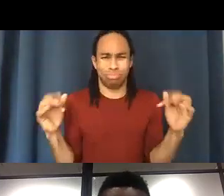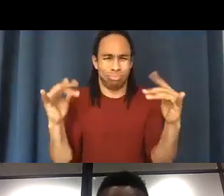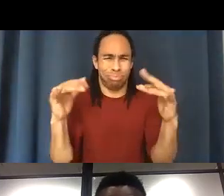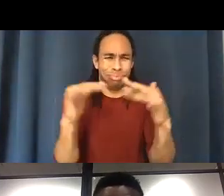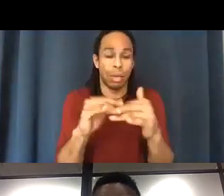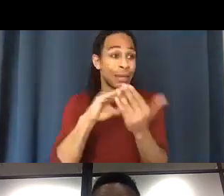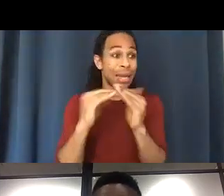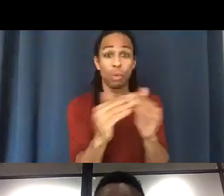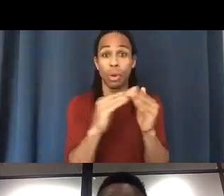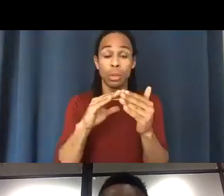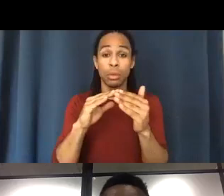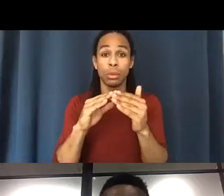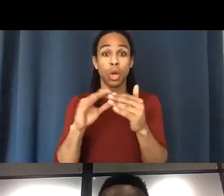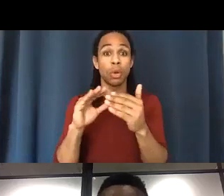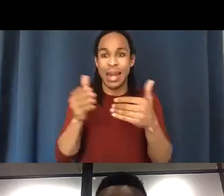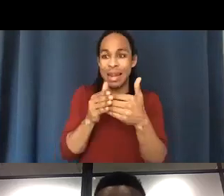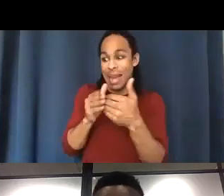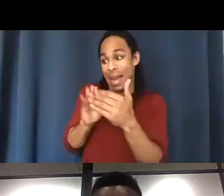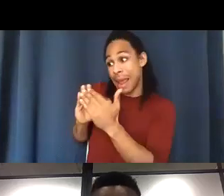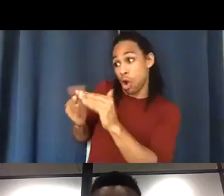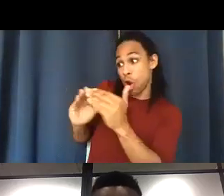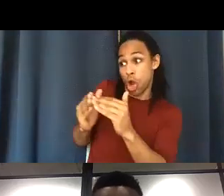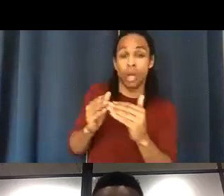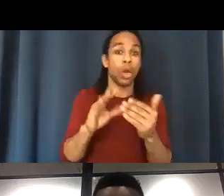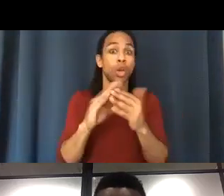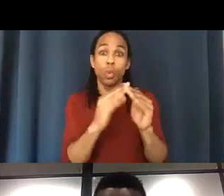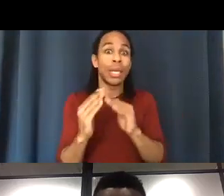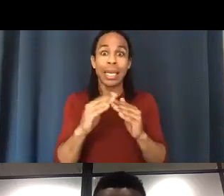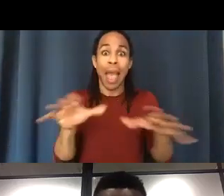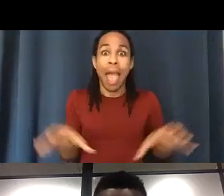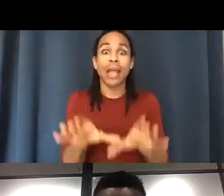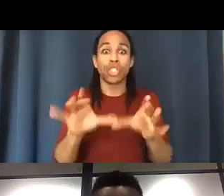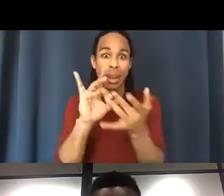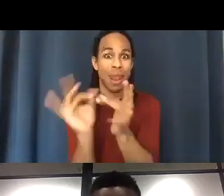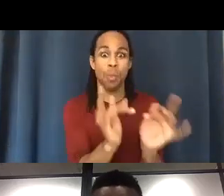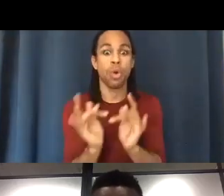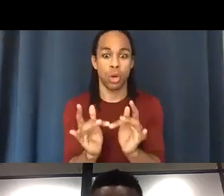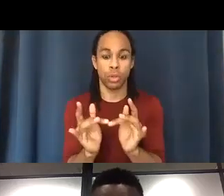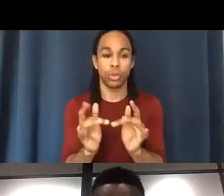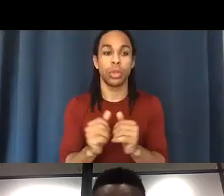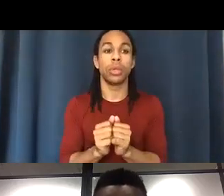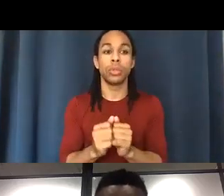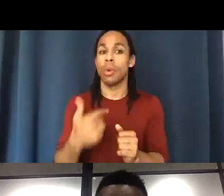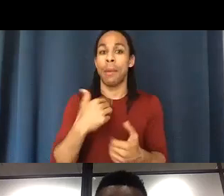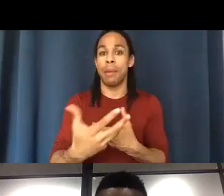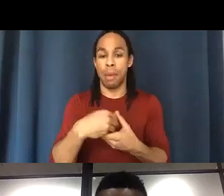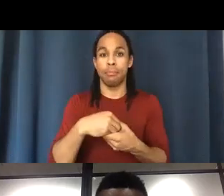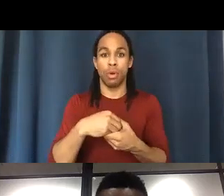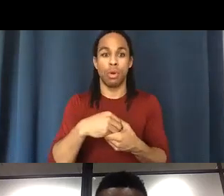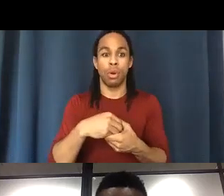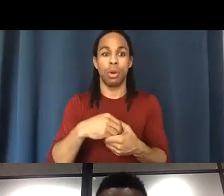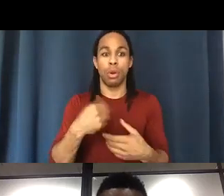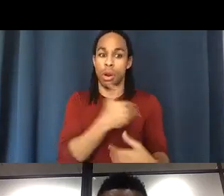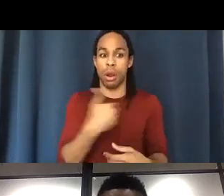community action networks, normally referred to as CANs. And so I'm a member of the Khayelitsha